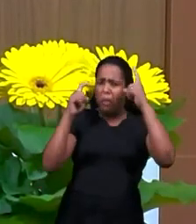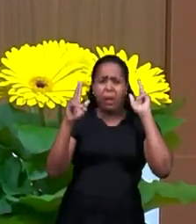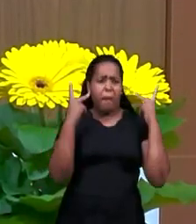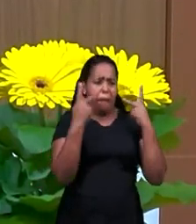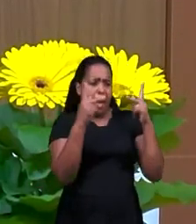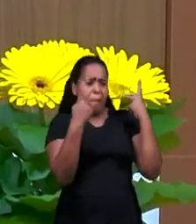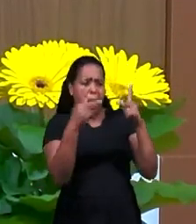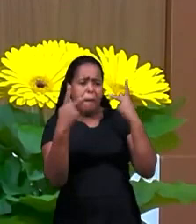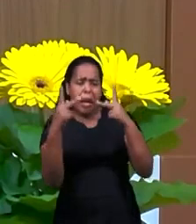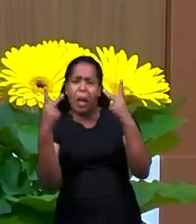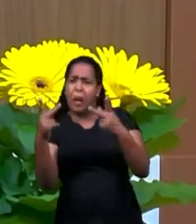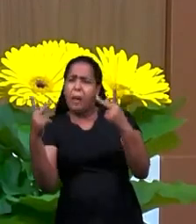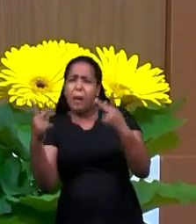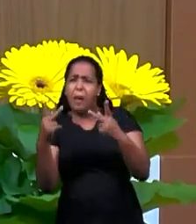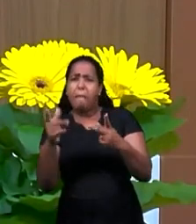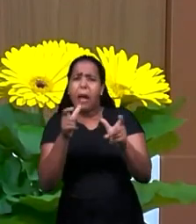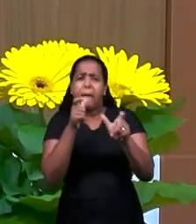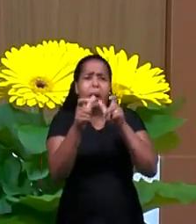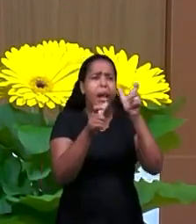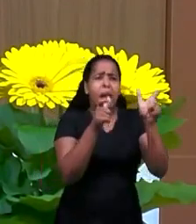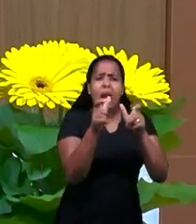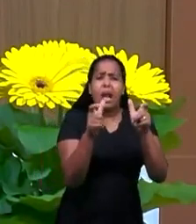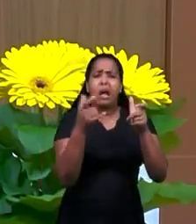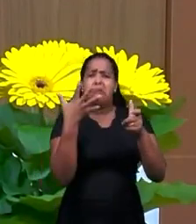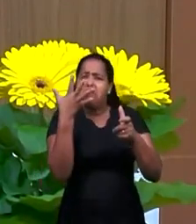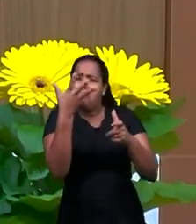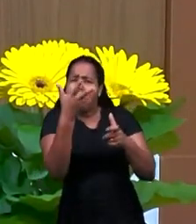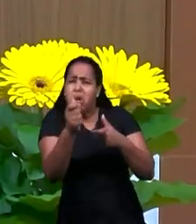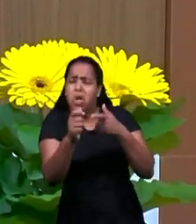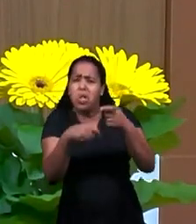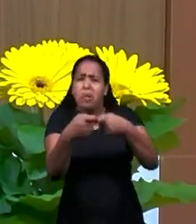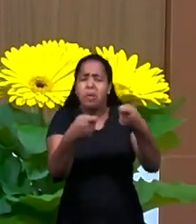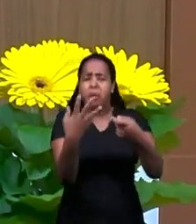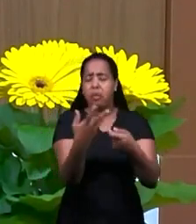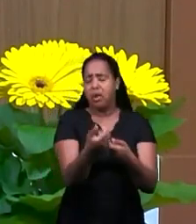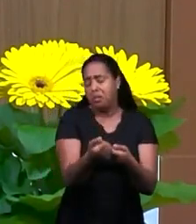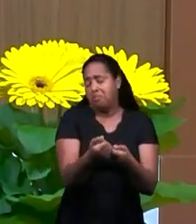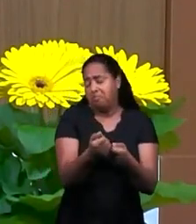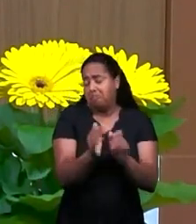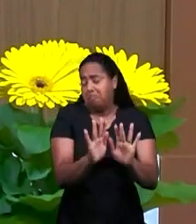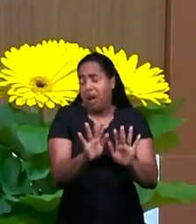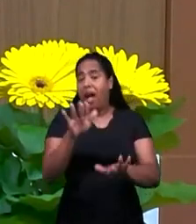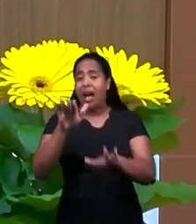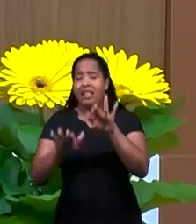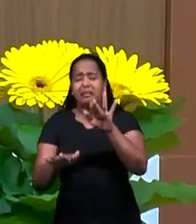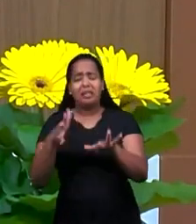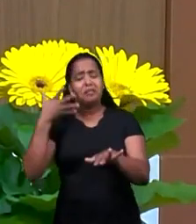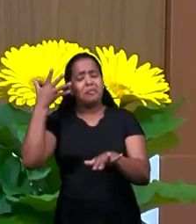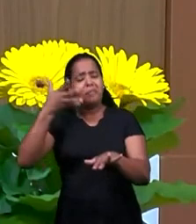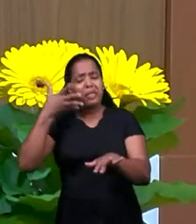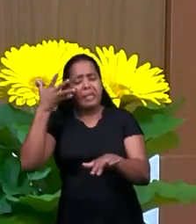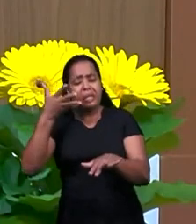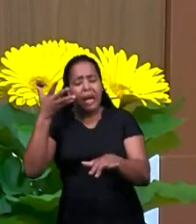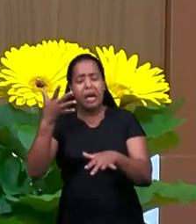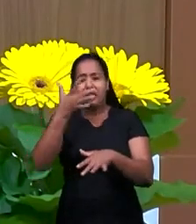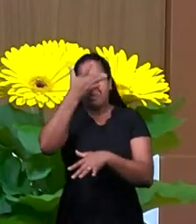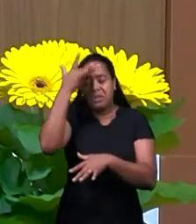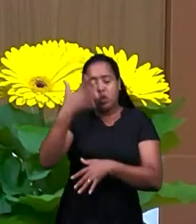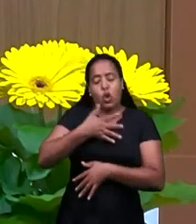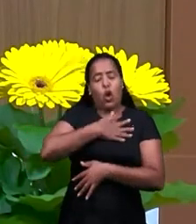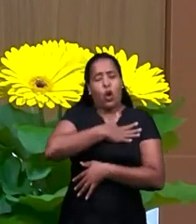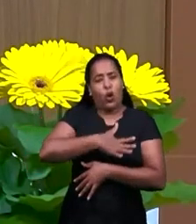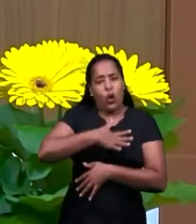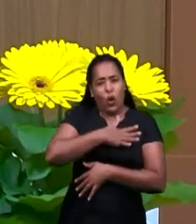preaching beautiful things that people like very much. Sometimes we bring messages to satisfy those who